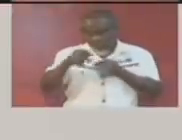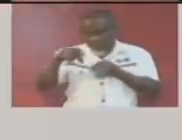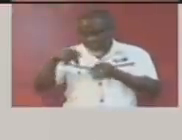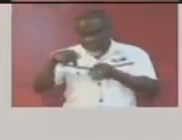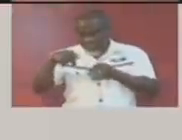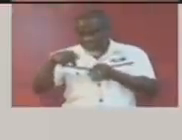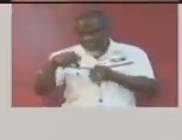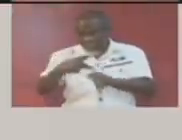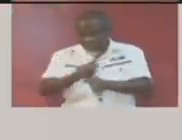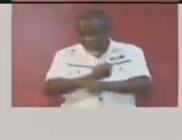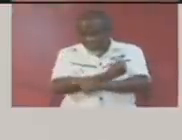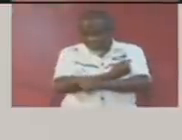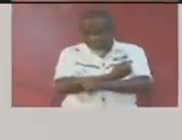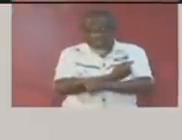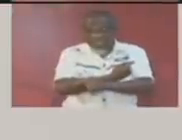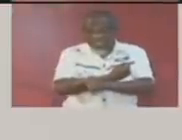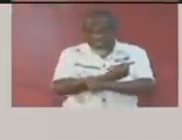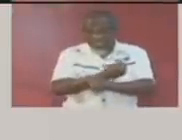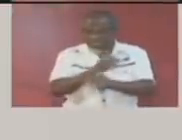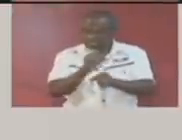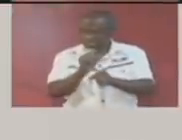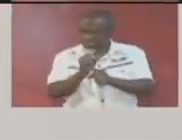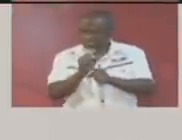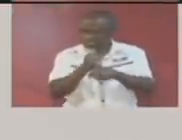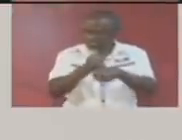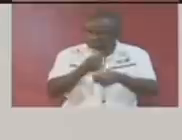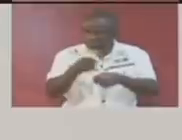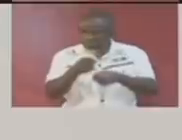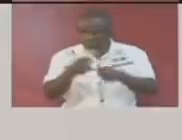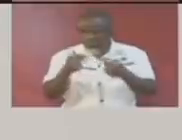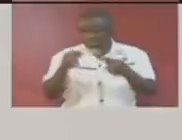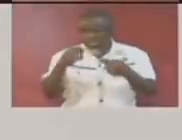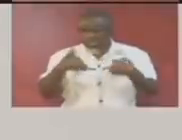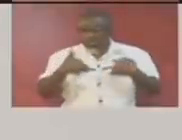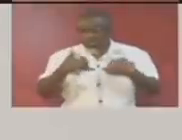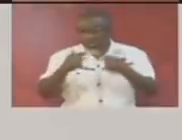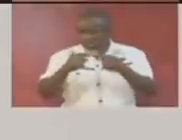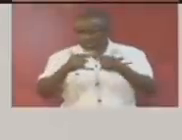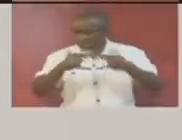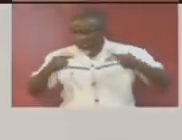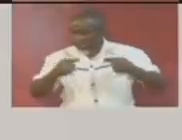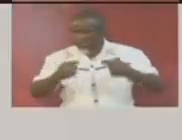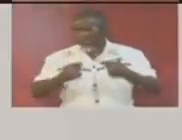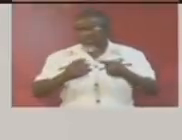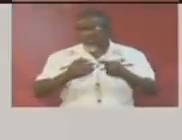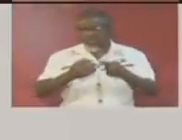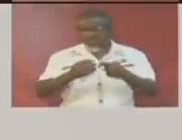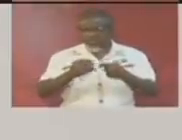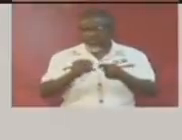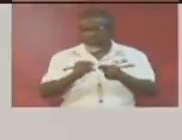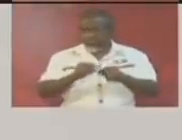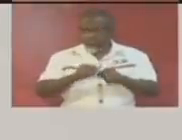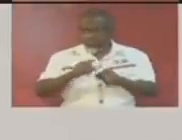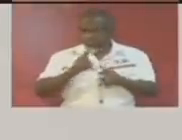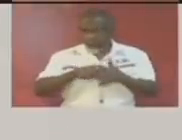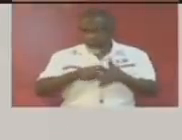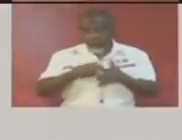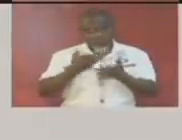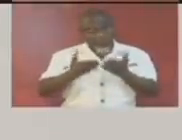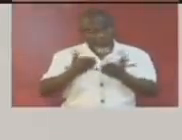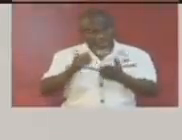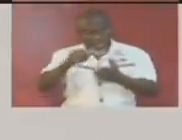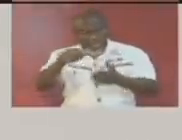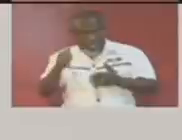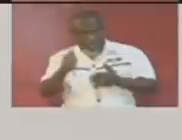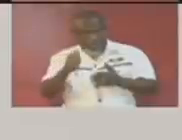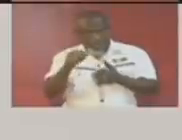severe allergies is specific to that particular vaccine. Now, if other vaccines, for example, the AstraZeneca vaccine or